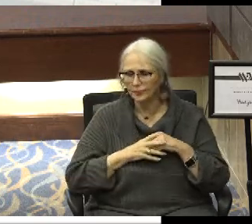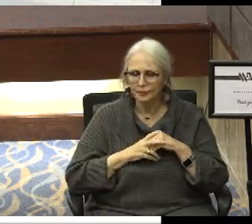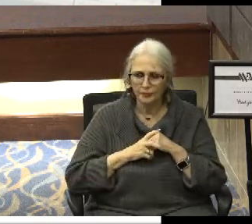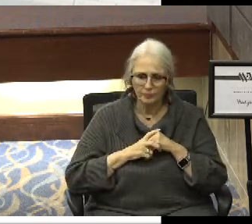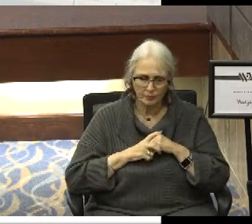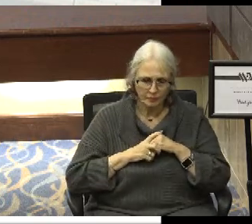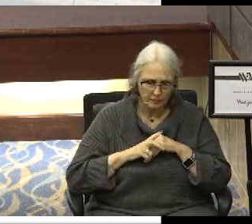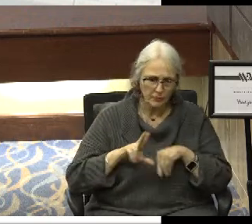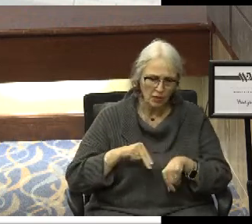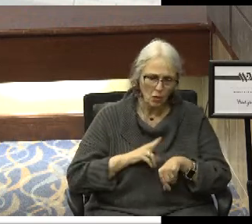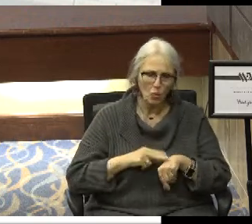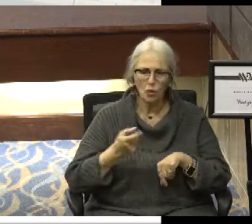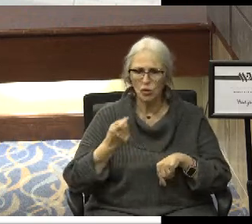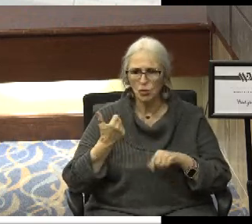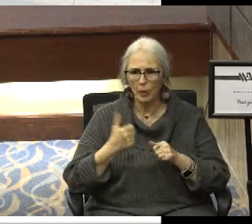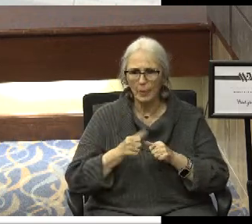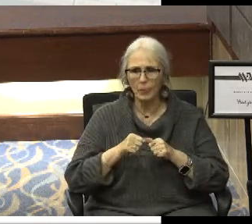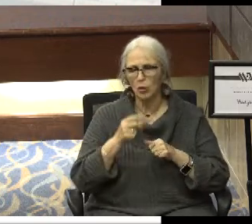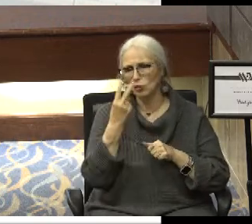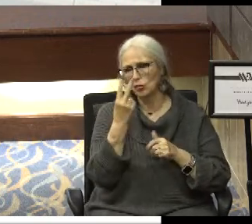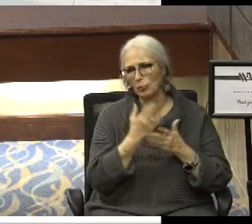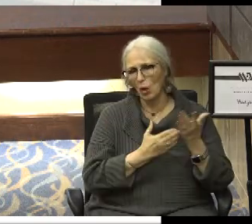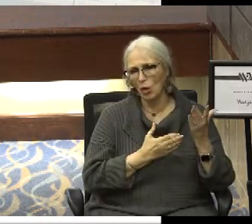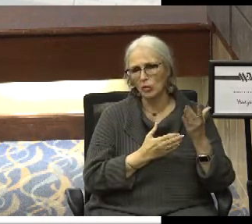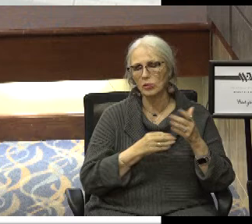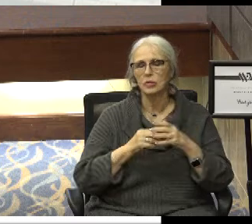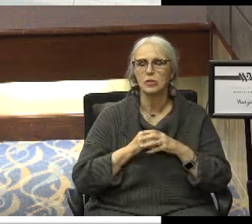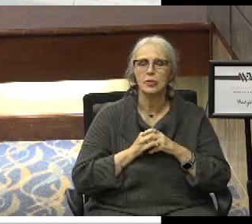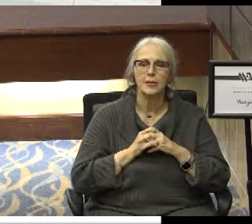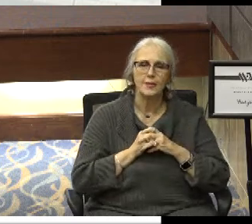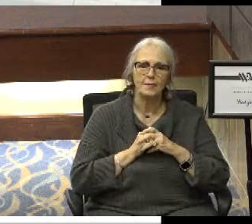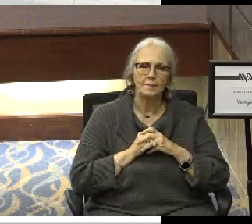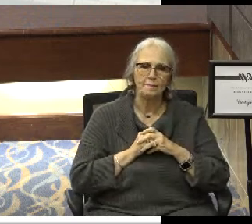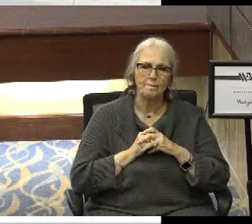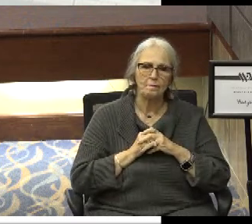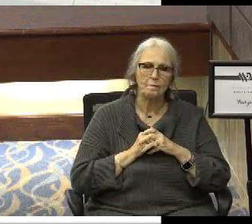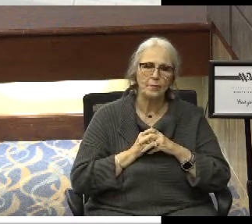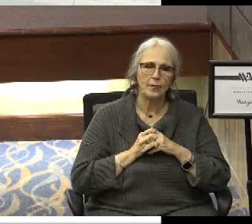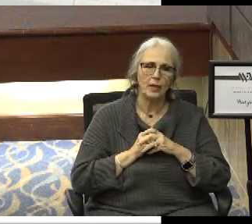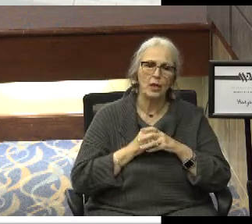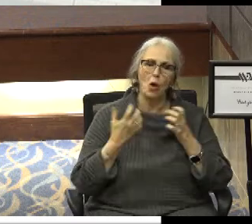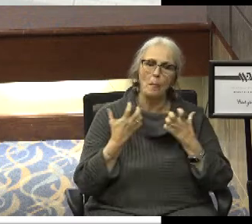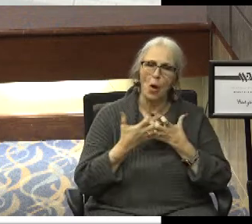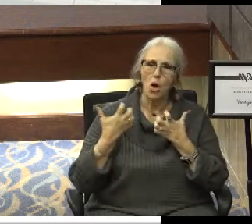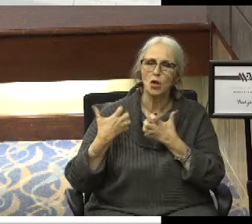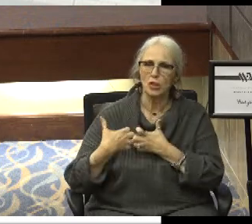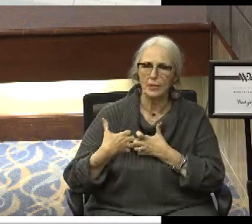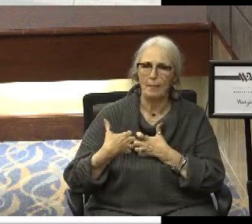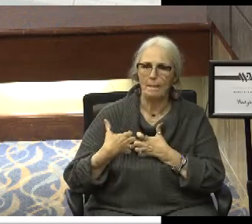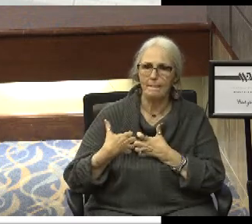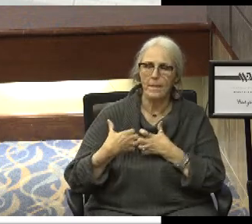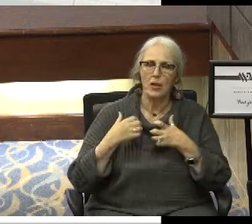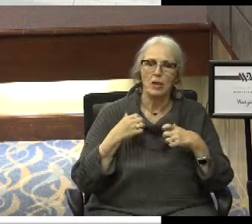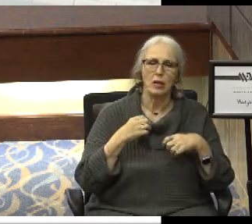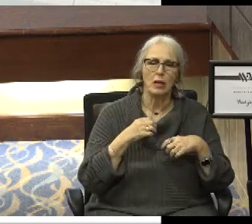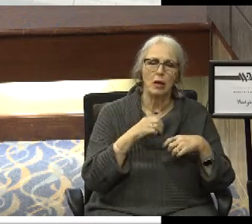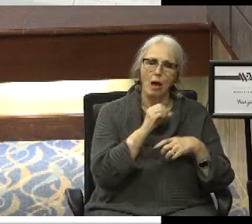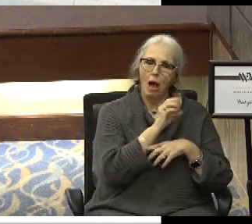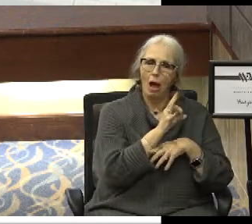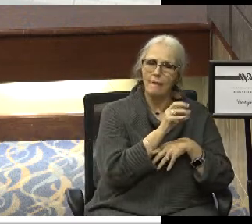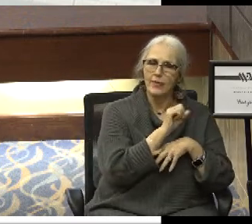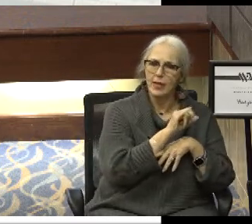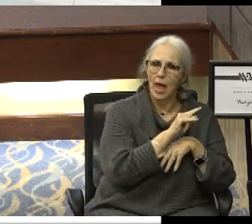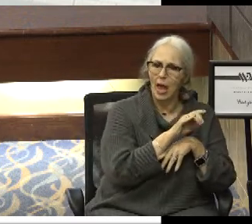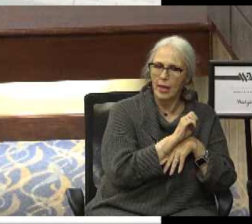So, of course, as you recall, there's two aspects to that phase in our collective partnership. There's the off-site infrastructure